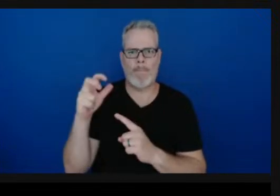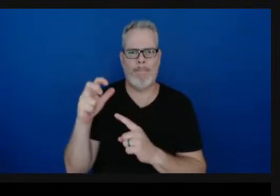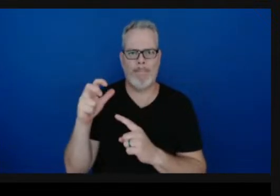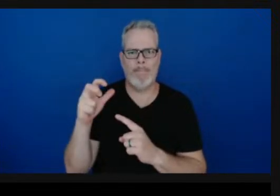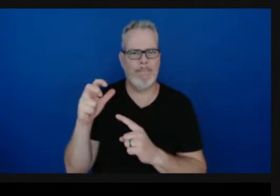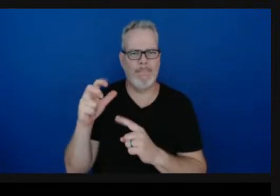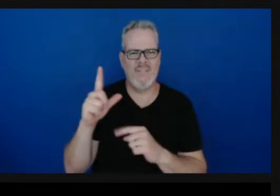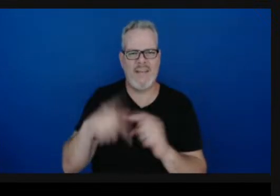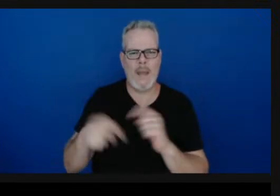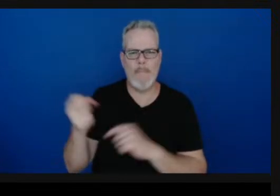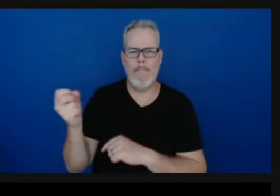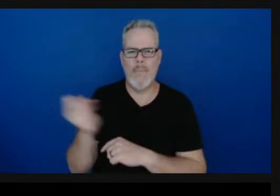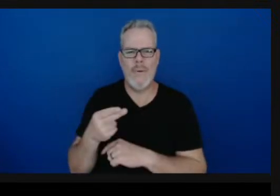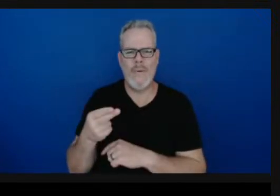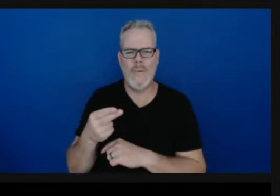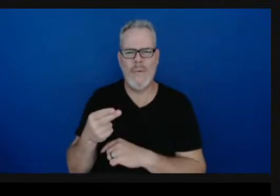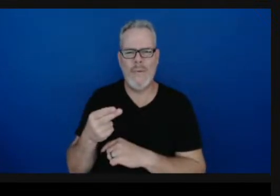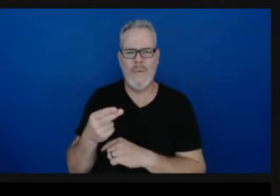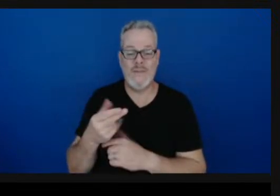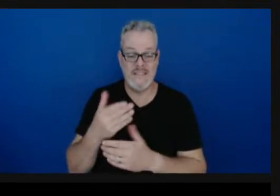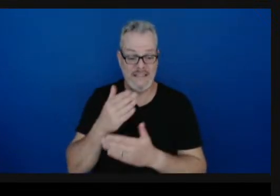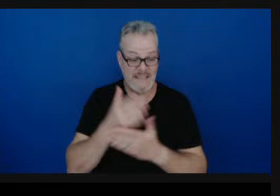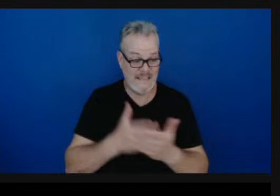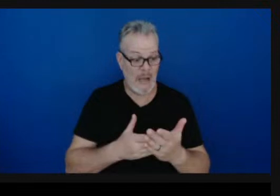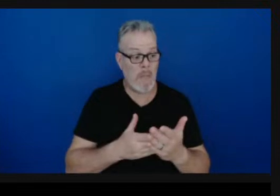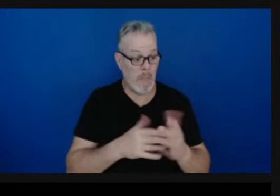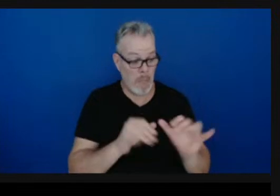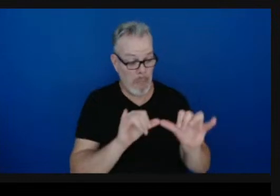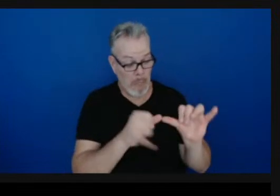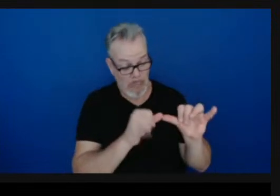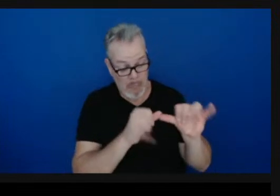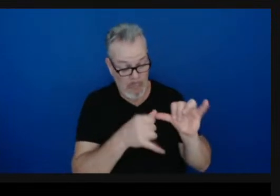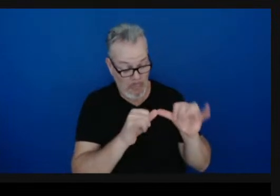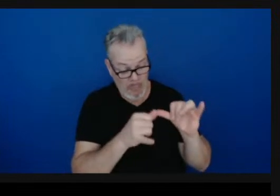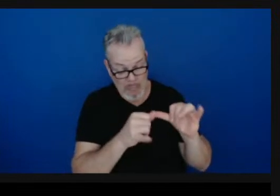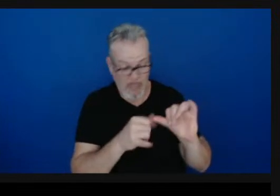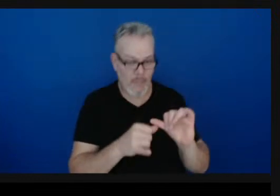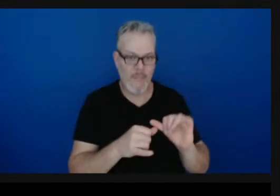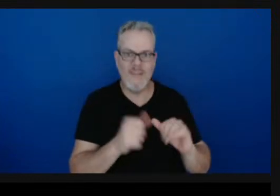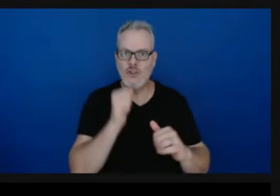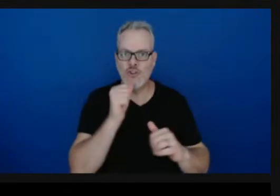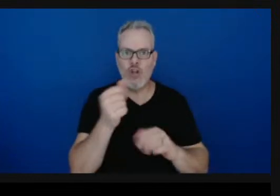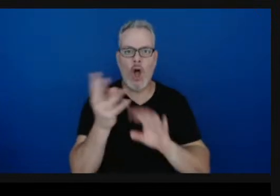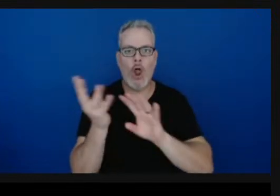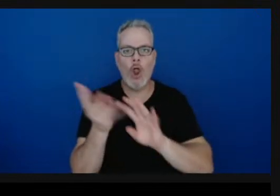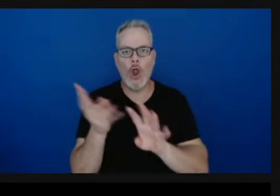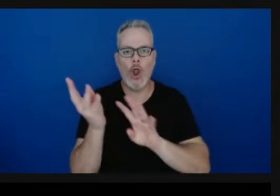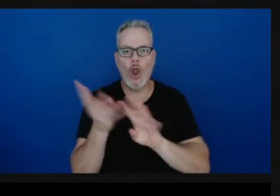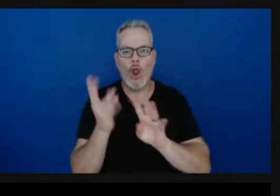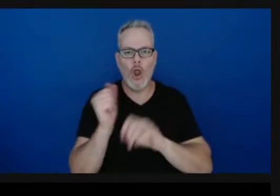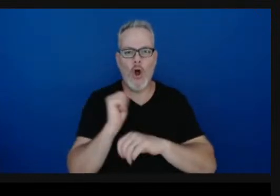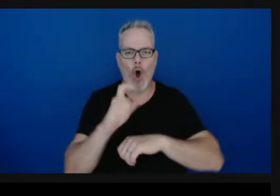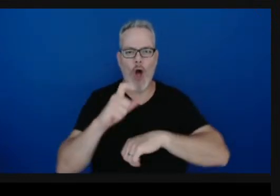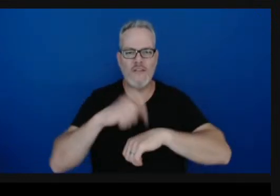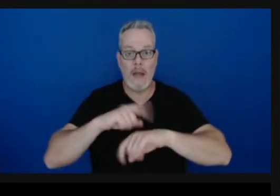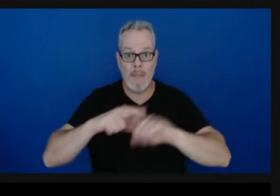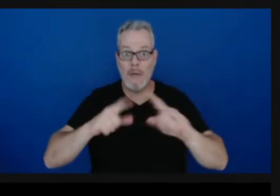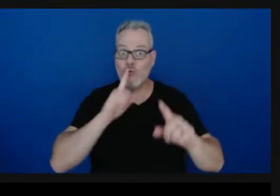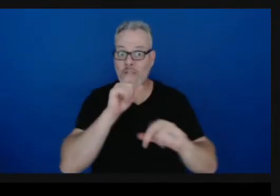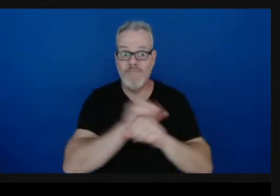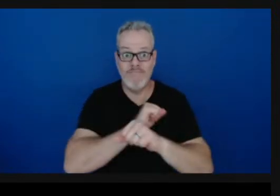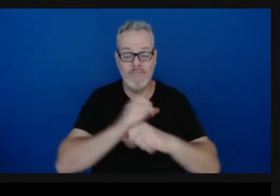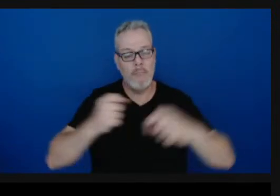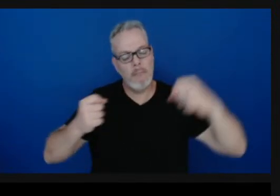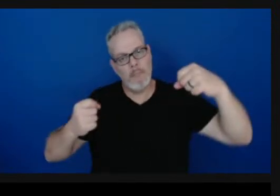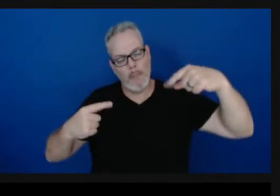Now that they have them really optimized as far as they're not stopping transmitting all the time. They're pretty reliable, right? As far as